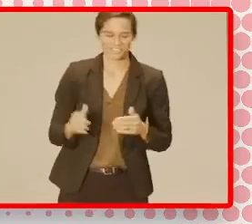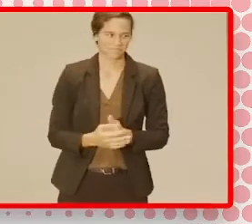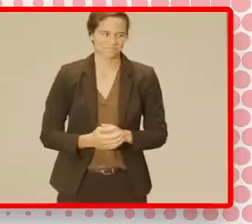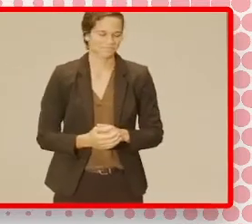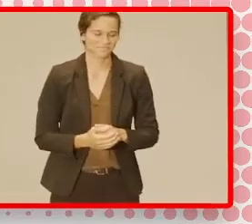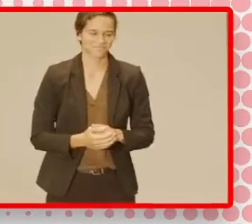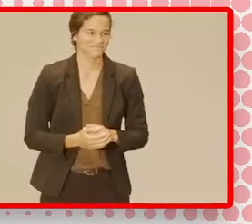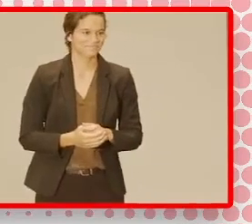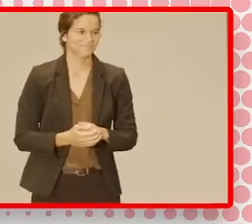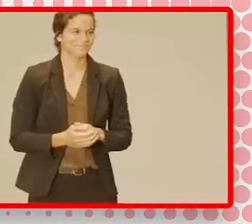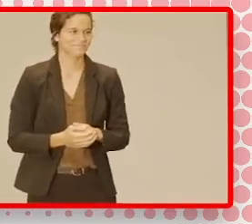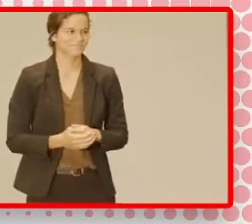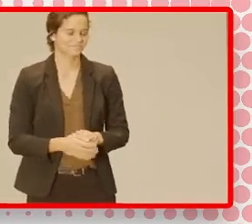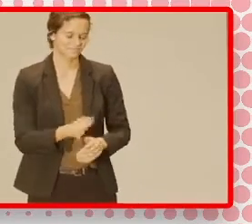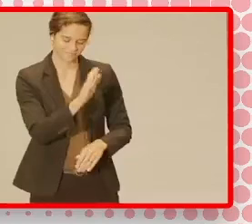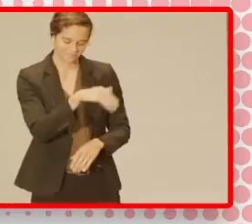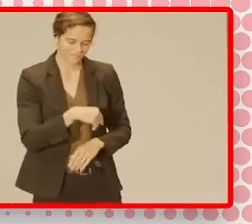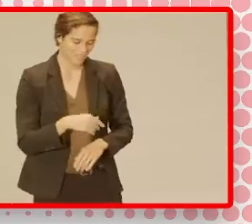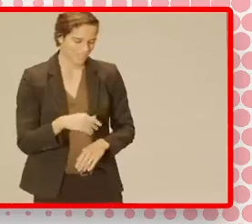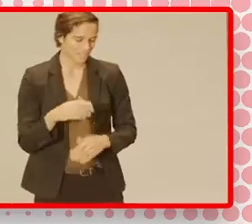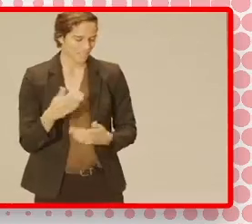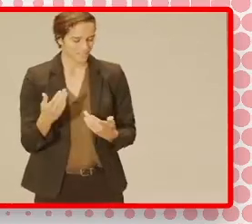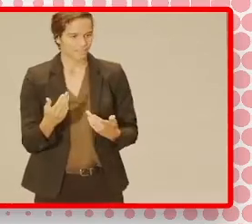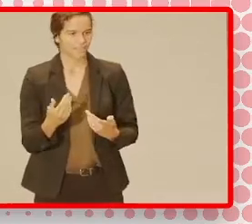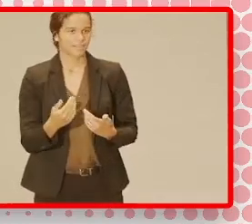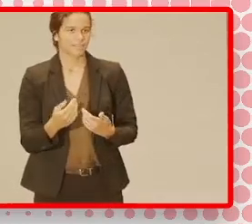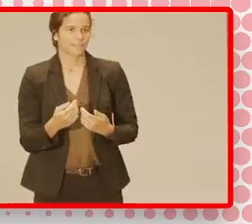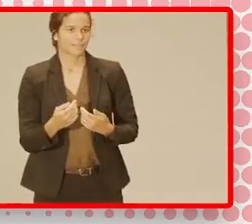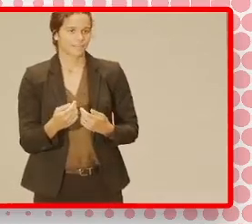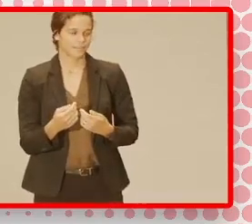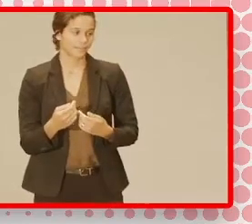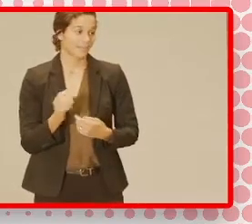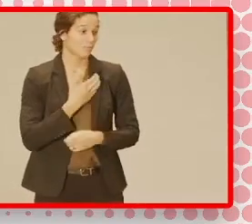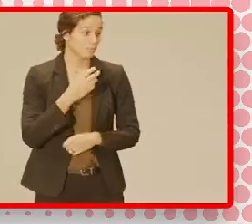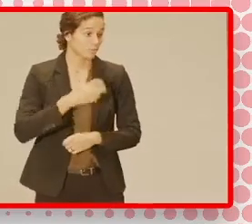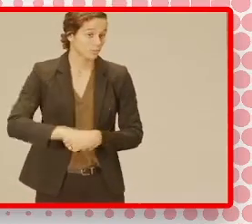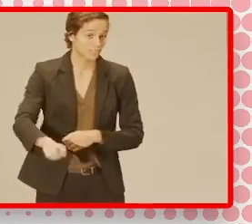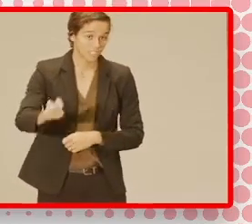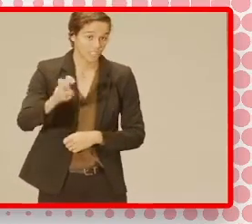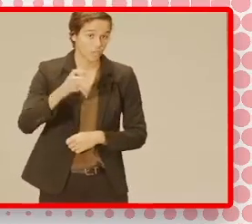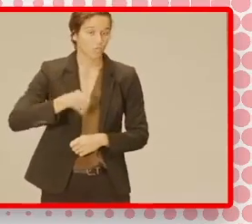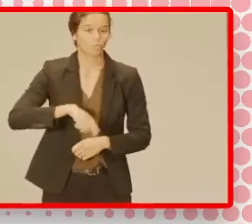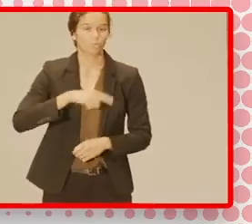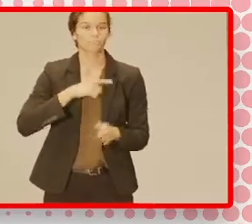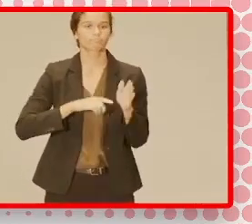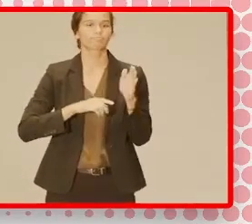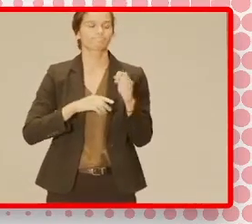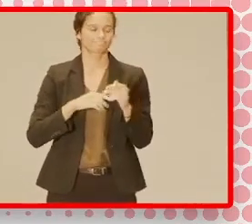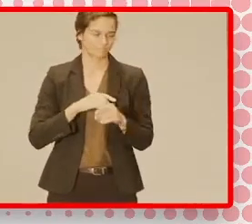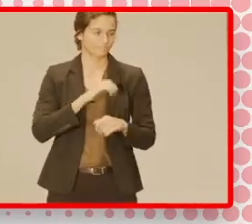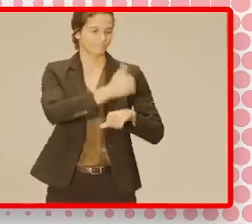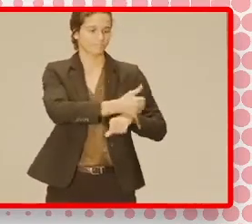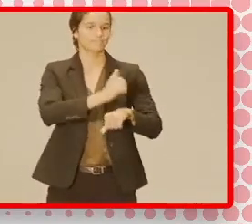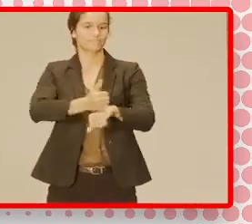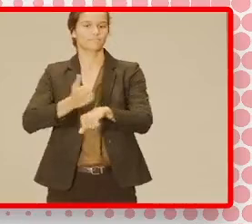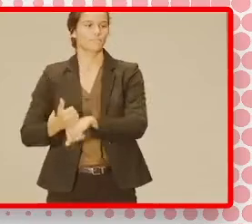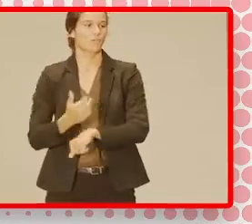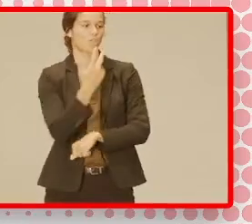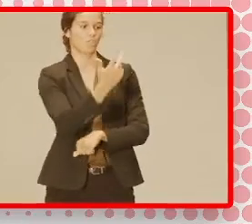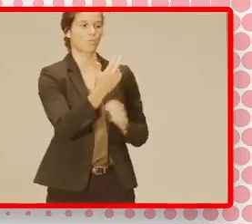So, as part of this journey, we developed 3 rules that we try never to